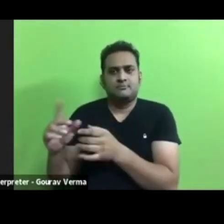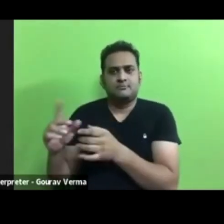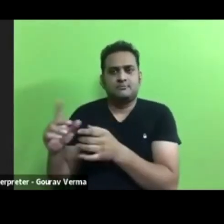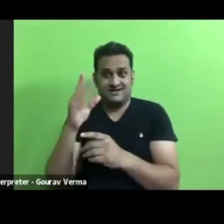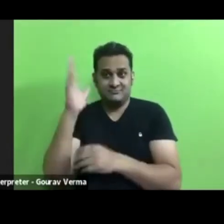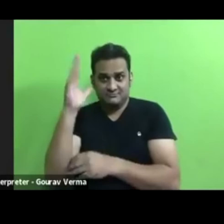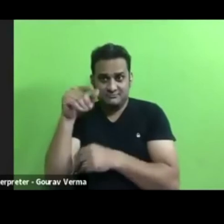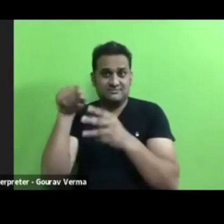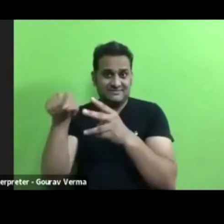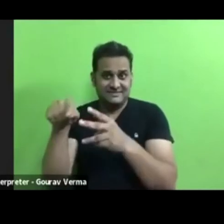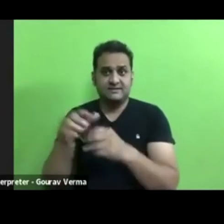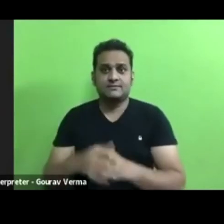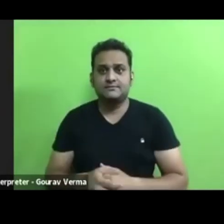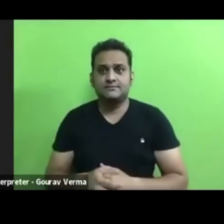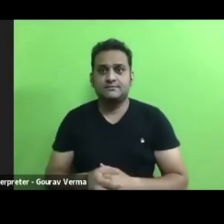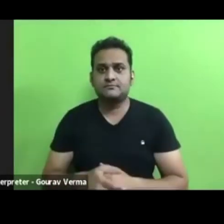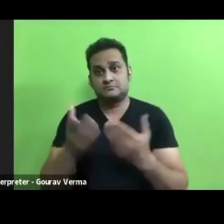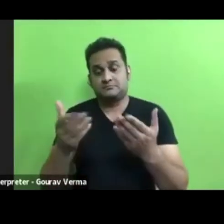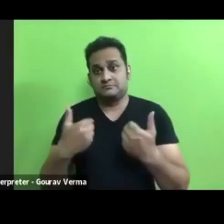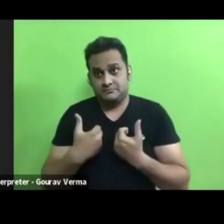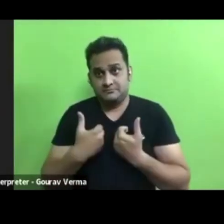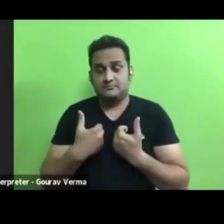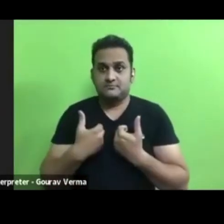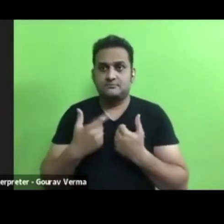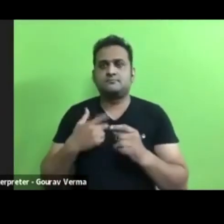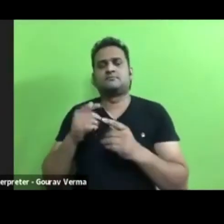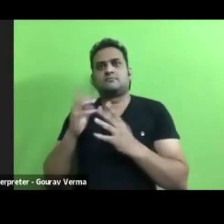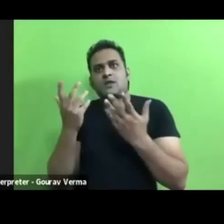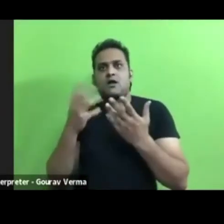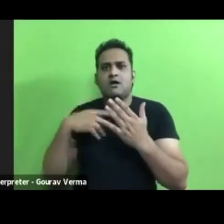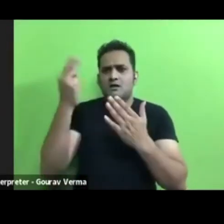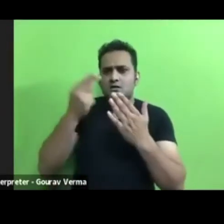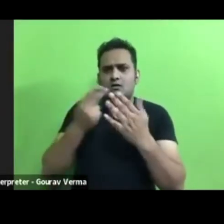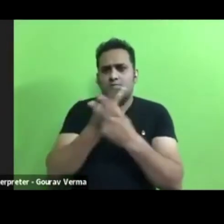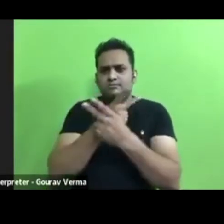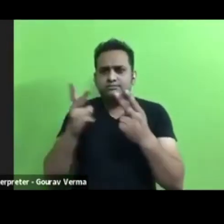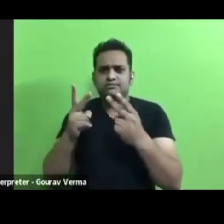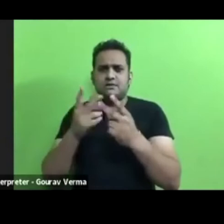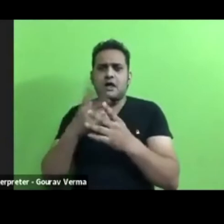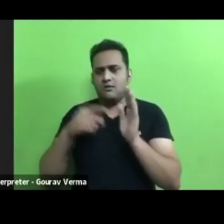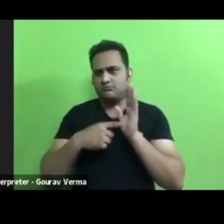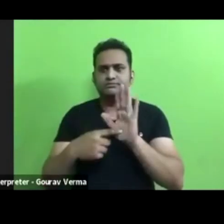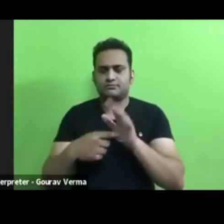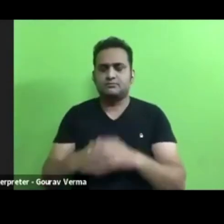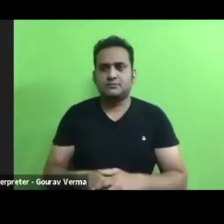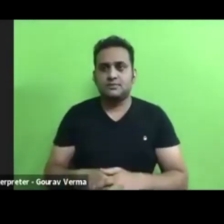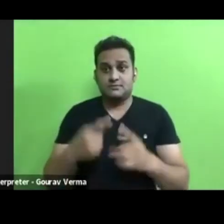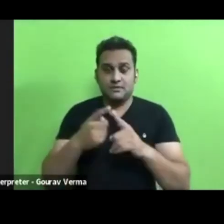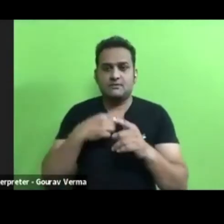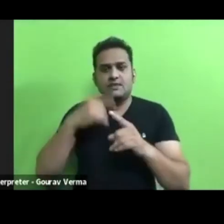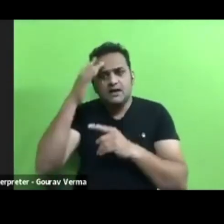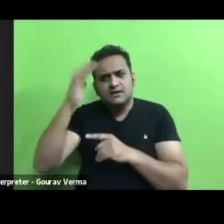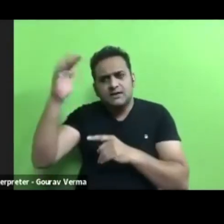is, which I will bring, is the art of the polluted. And our themes are